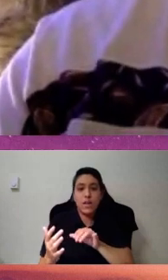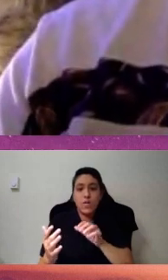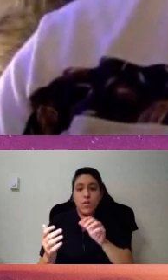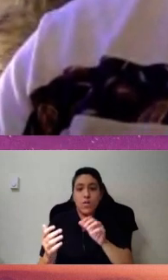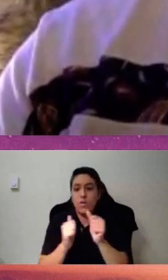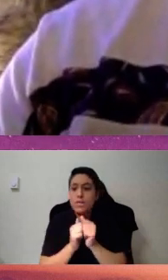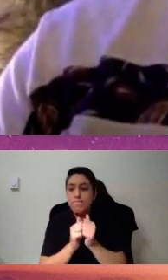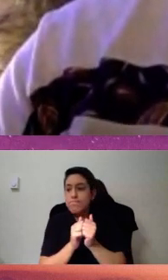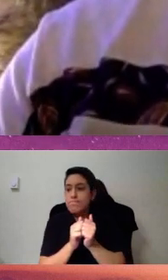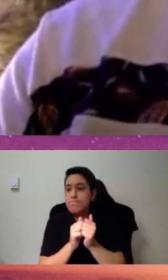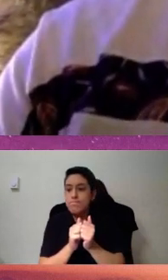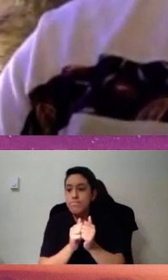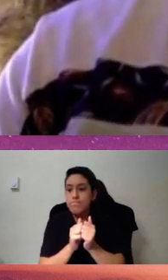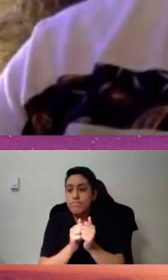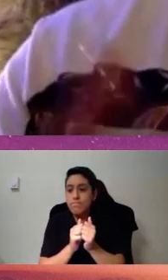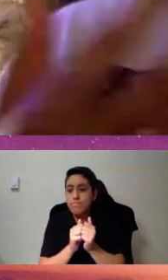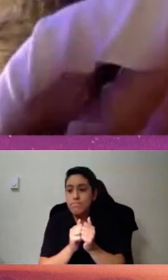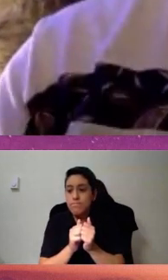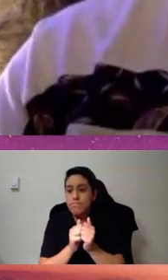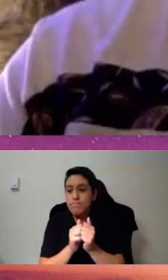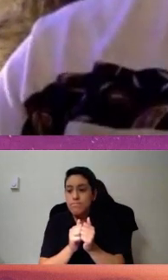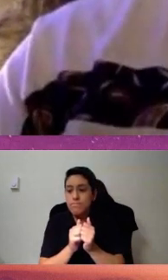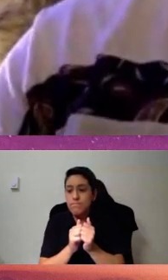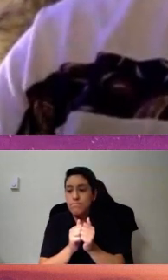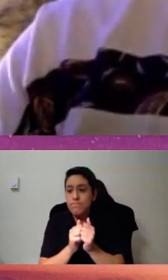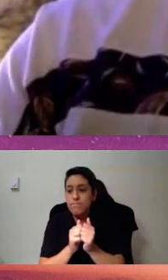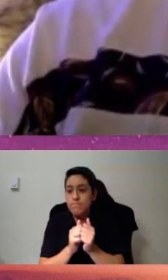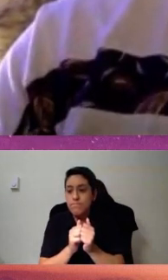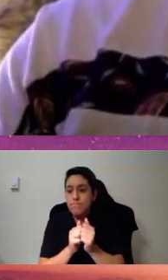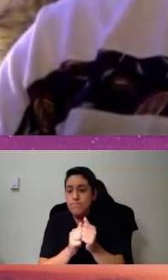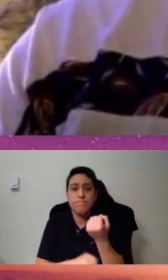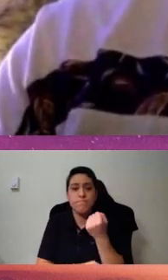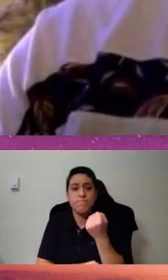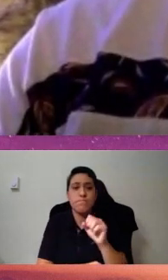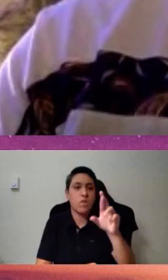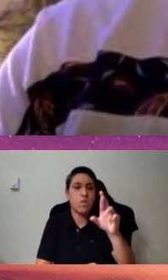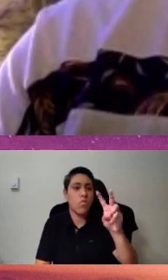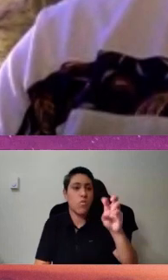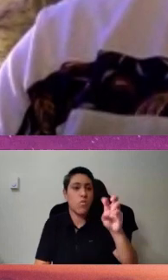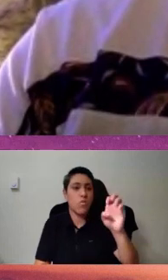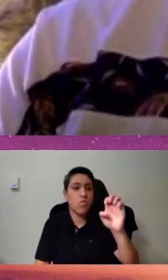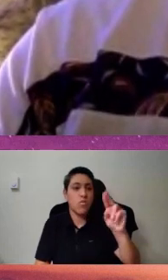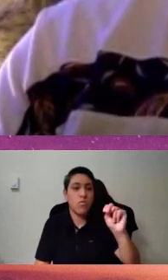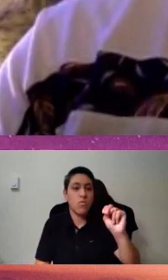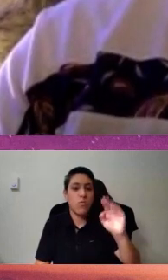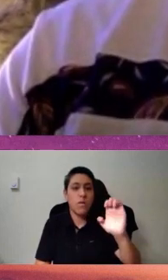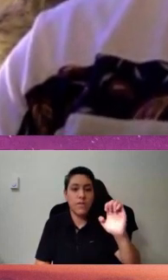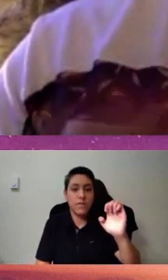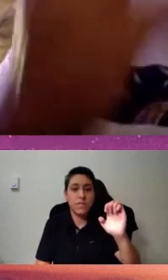approach something of complexities with reverence. That we